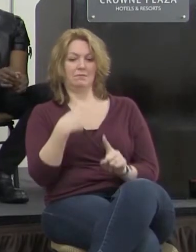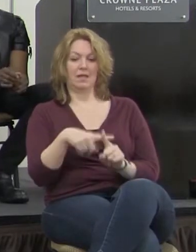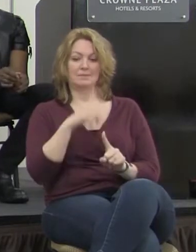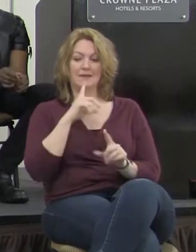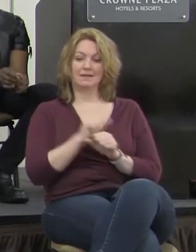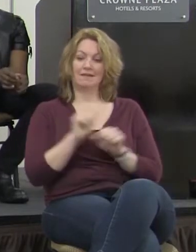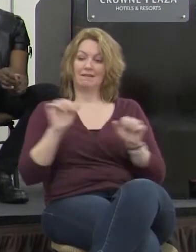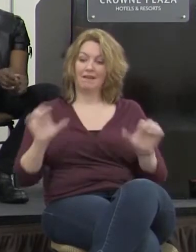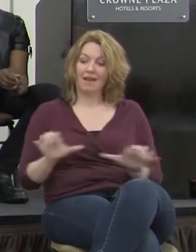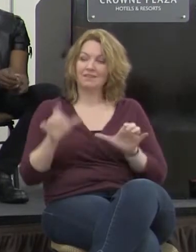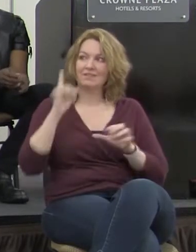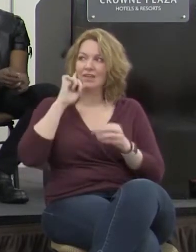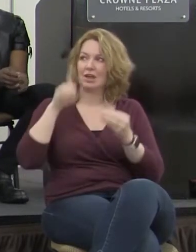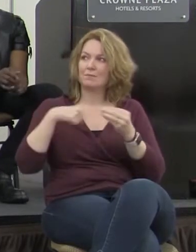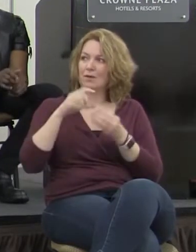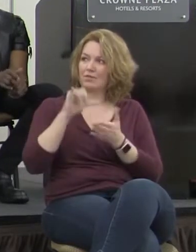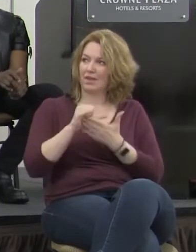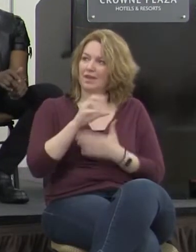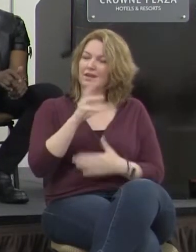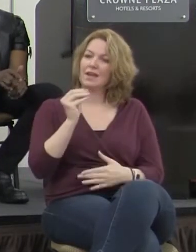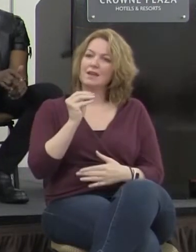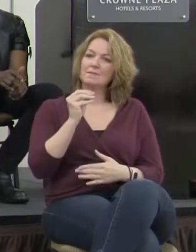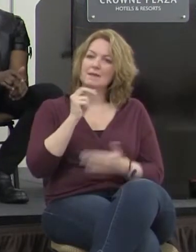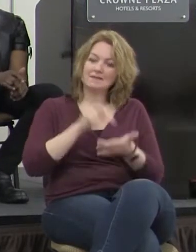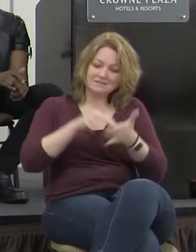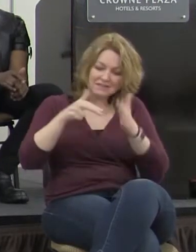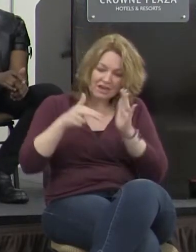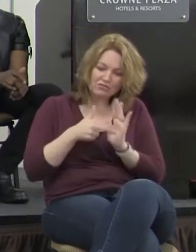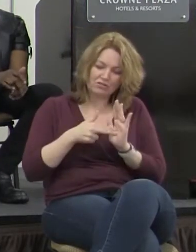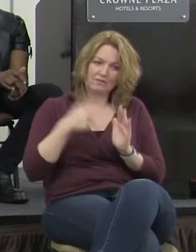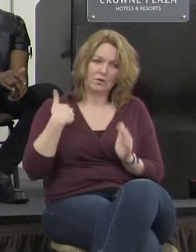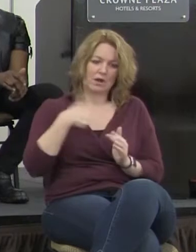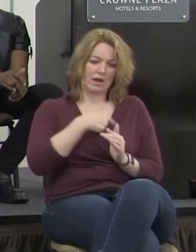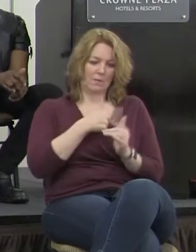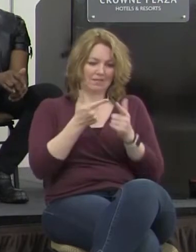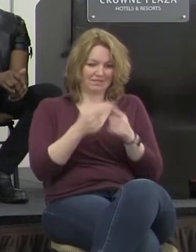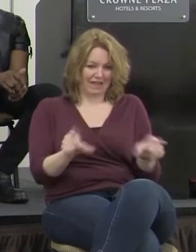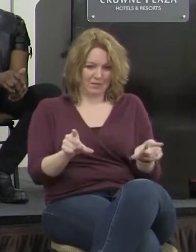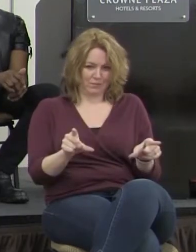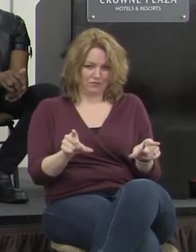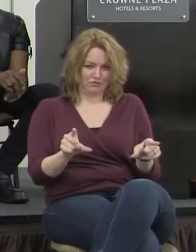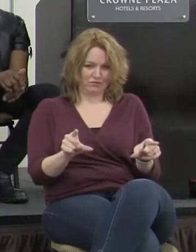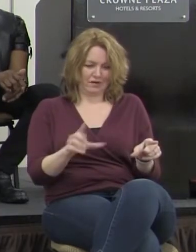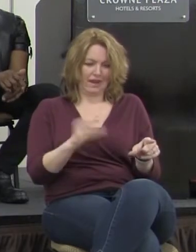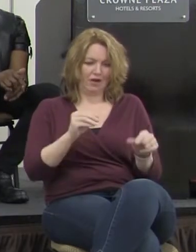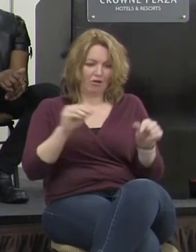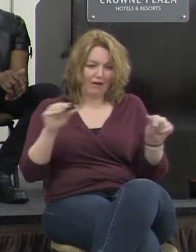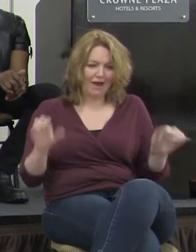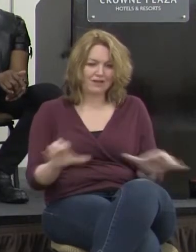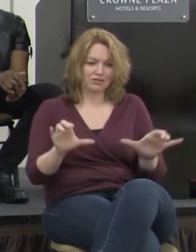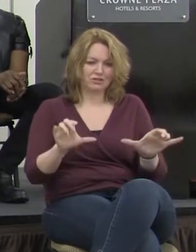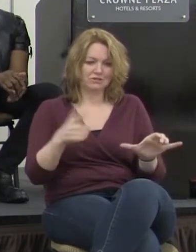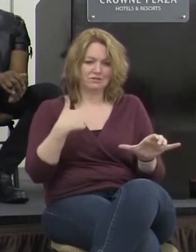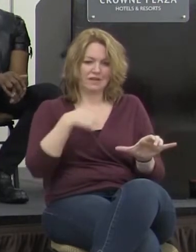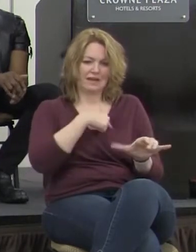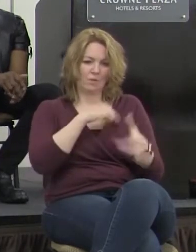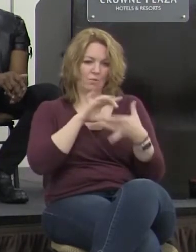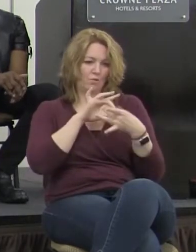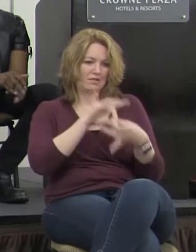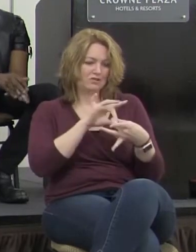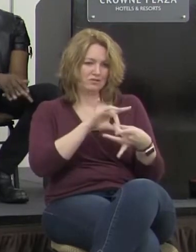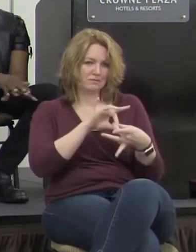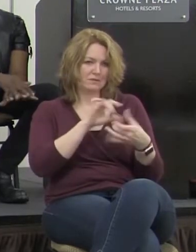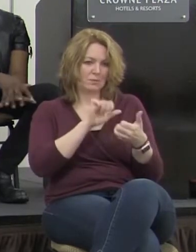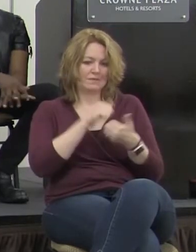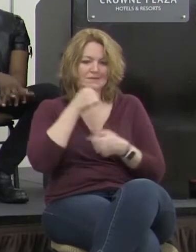in thinking about that and be intentional in our language and our actions and our relations to